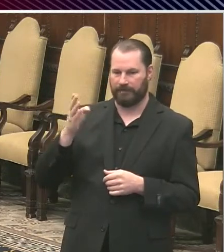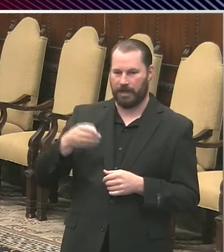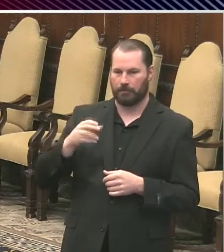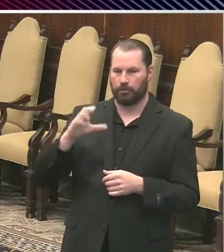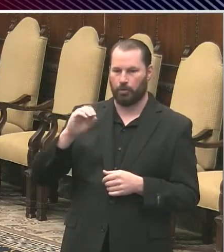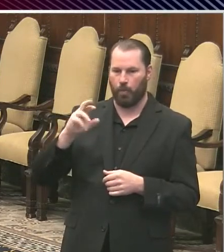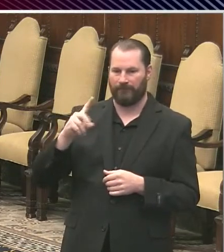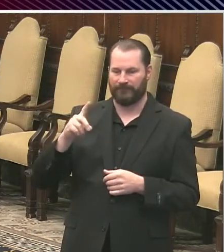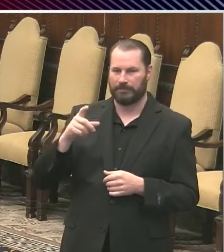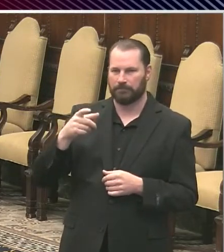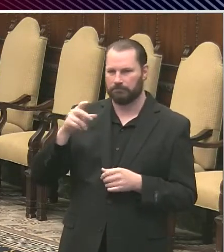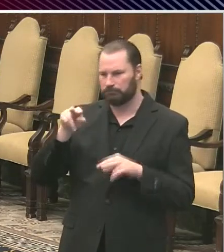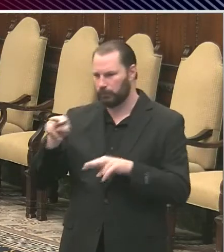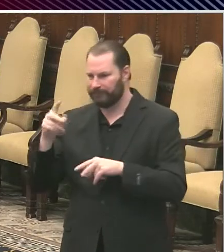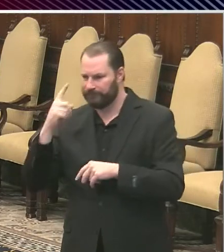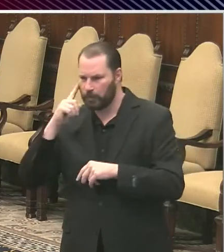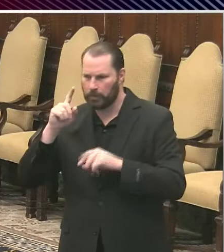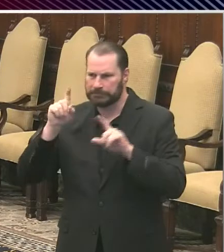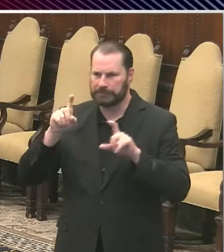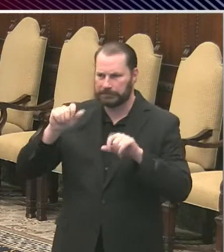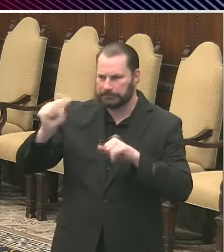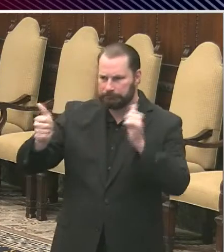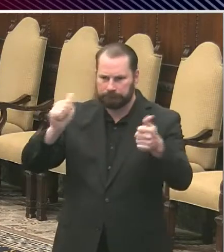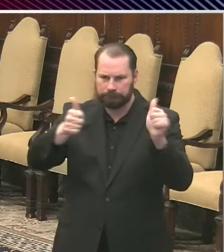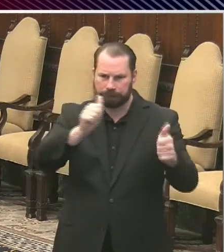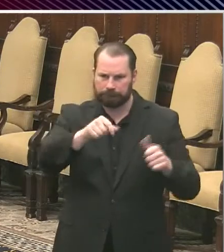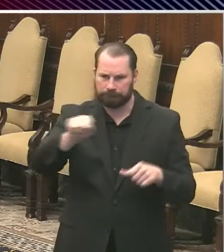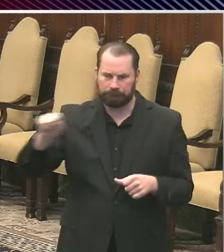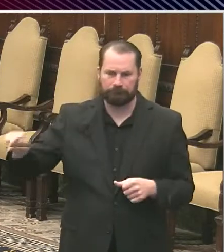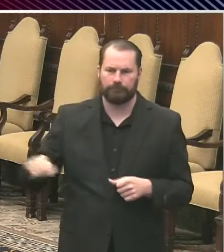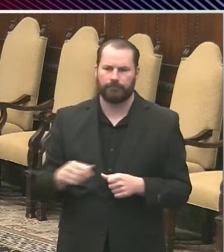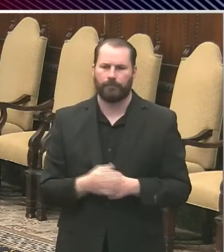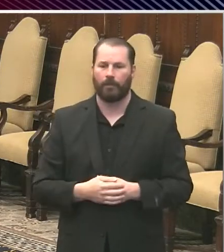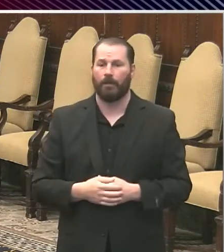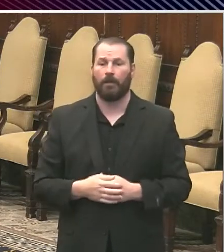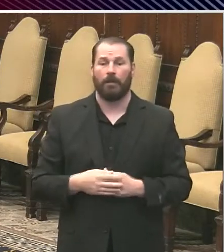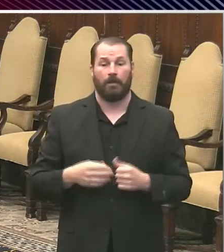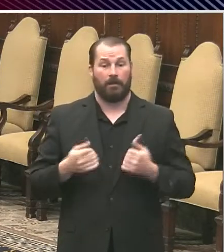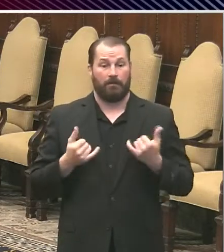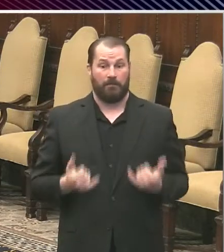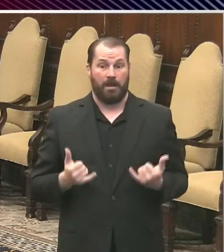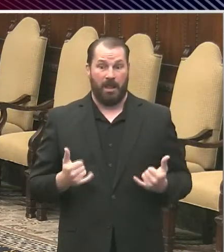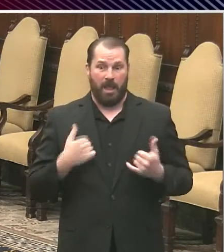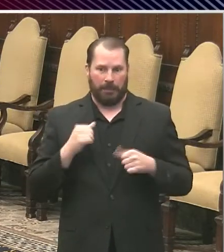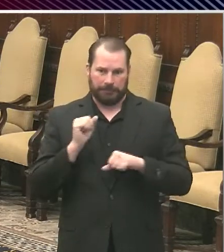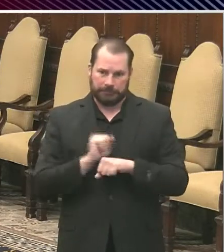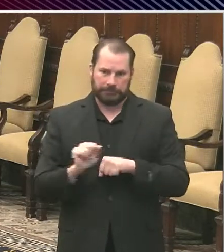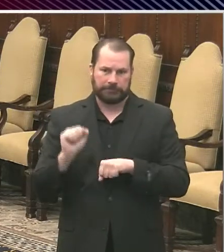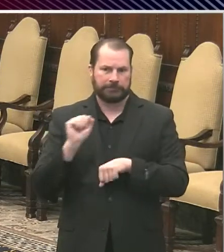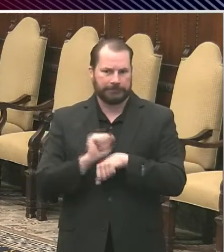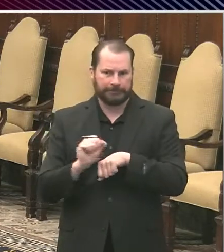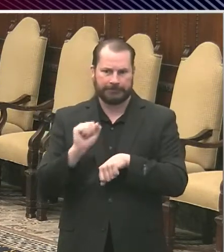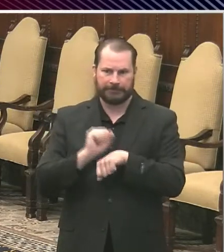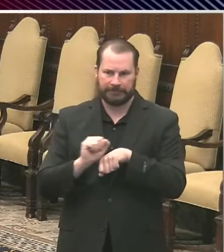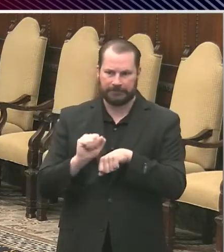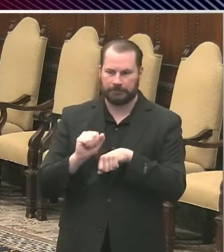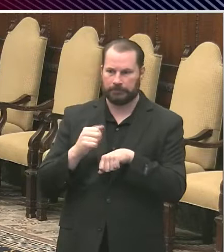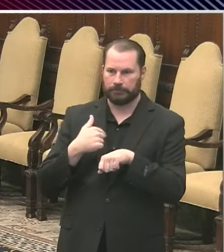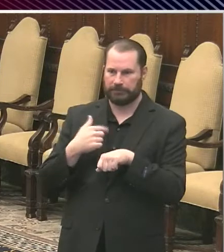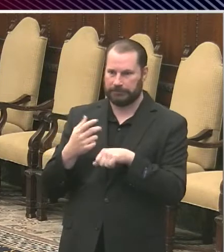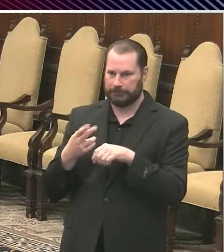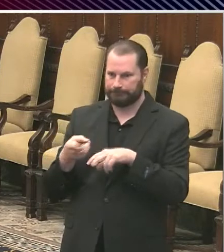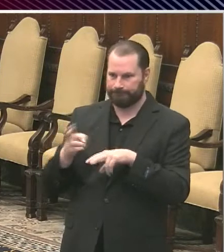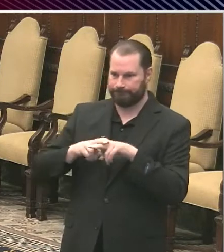see new sites listed on that website because we've been working, as we discussed yesterday, to increase accessibility of testing, particularly